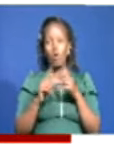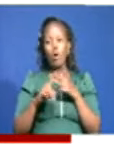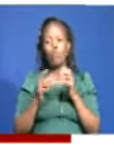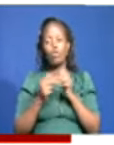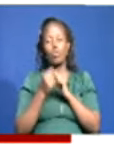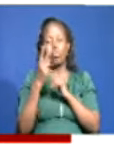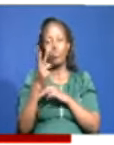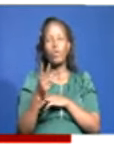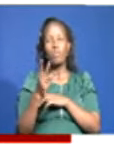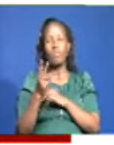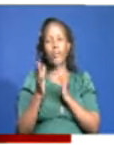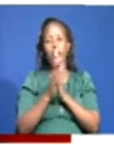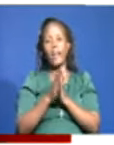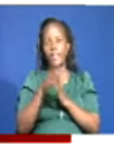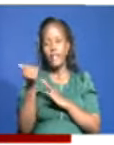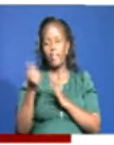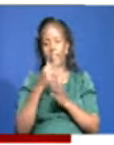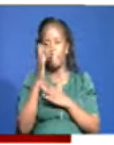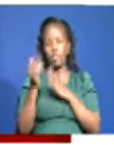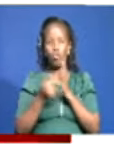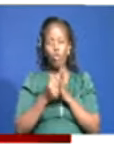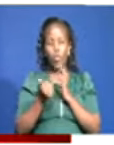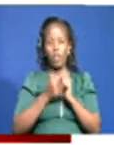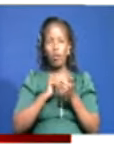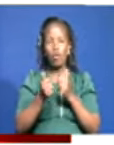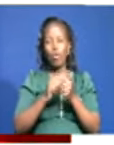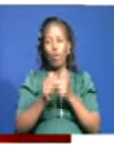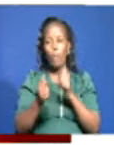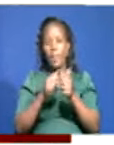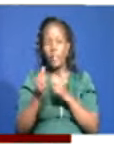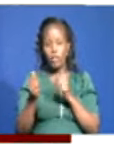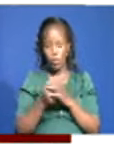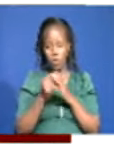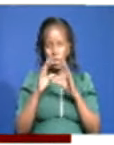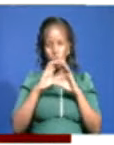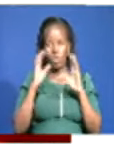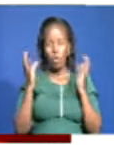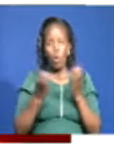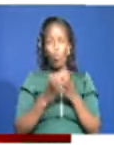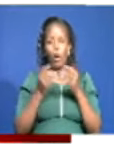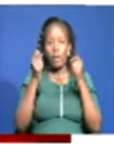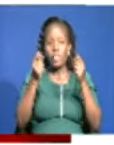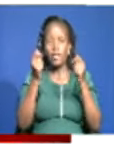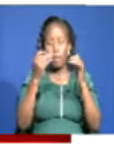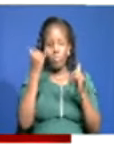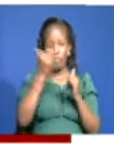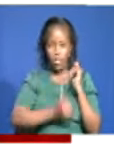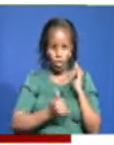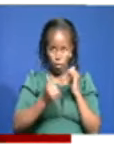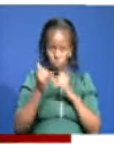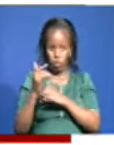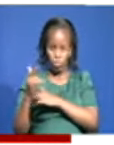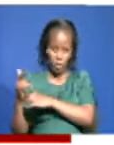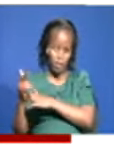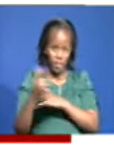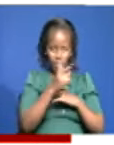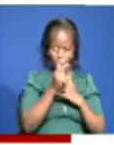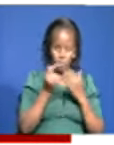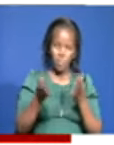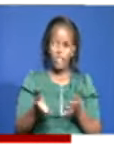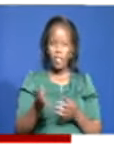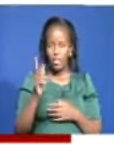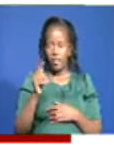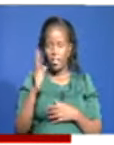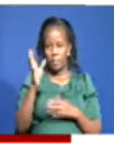PSG in all competitions. The World Cup finals will be exclusively televised live on KBC Channel 1 and on our